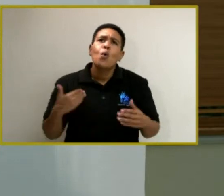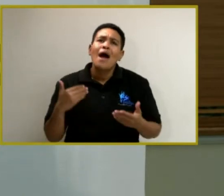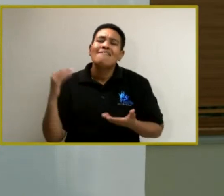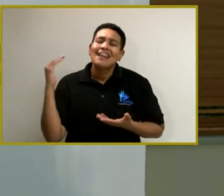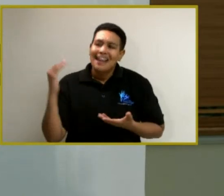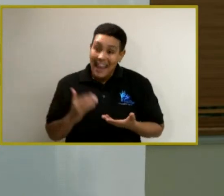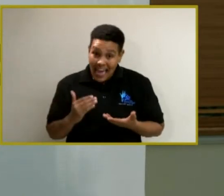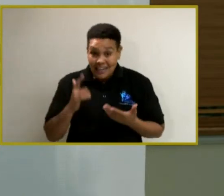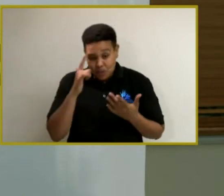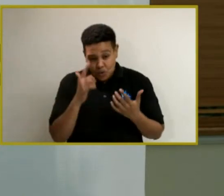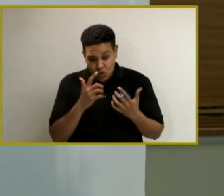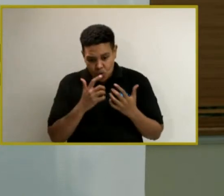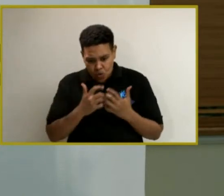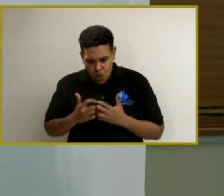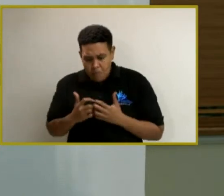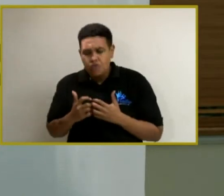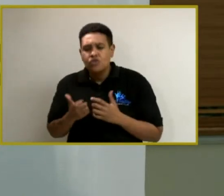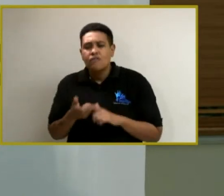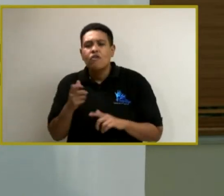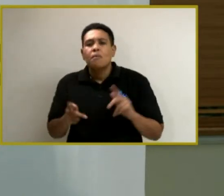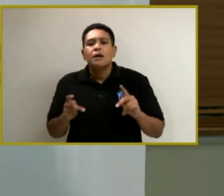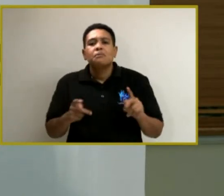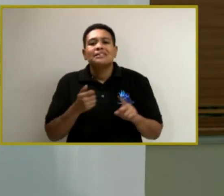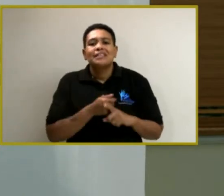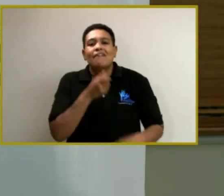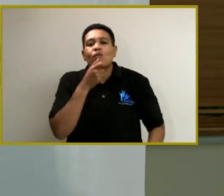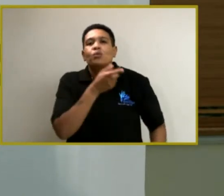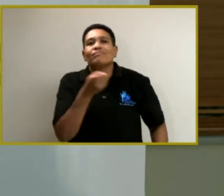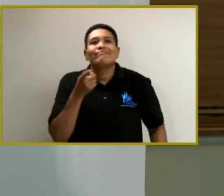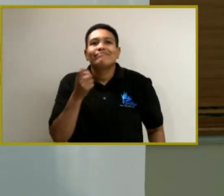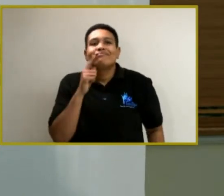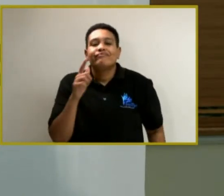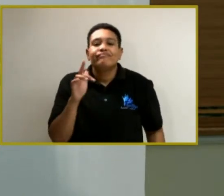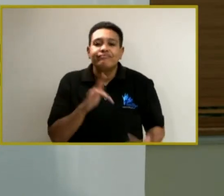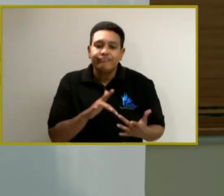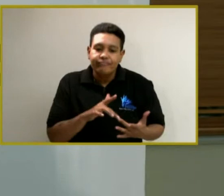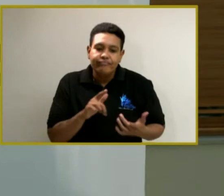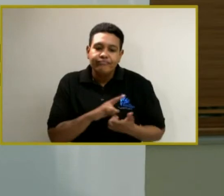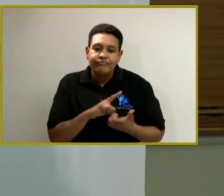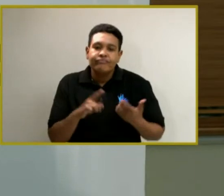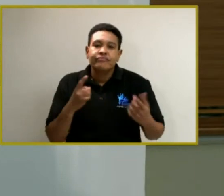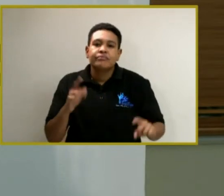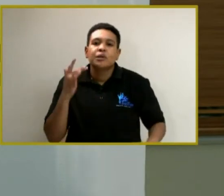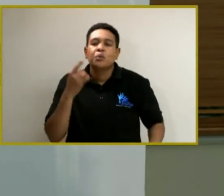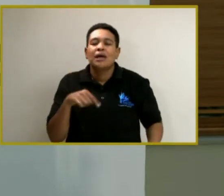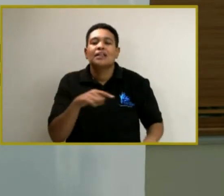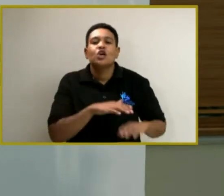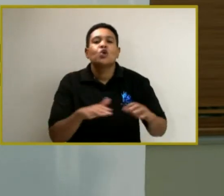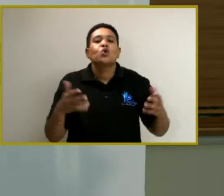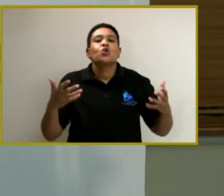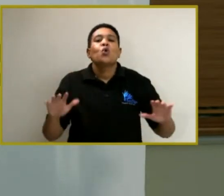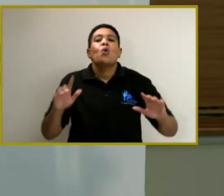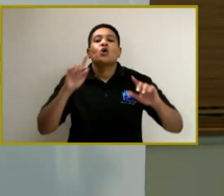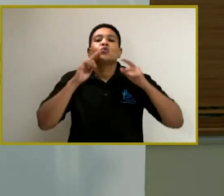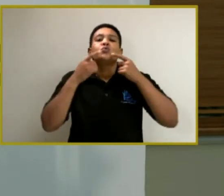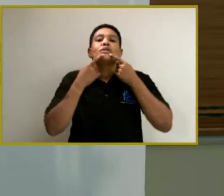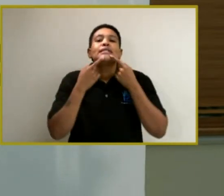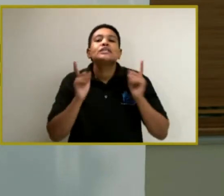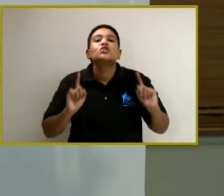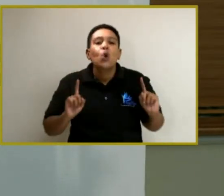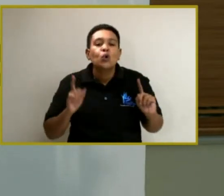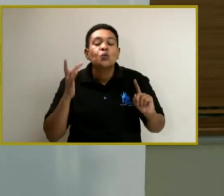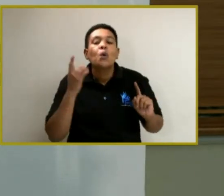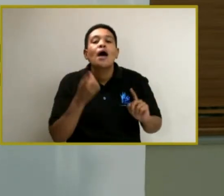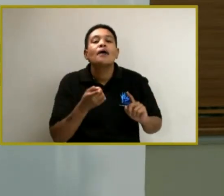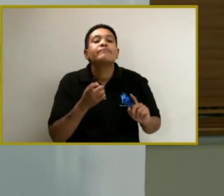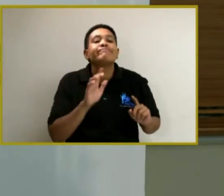less cooperation from persons who are contacts because they don't want to disclose